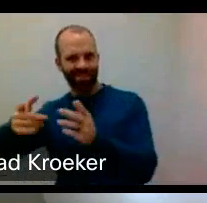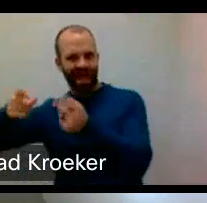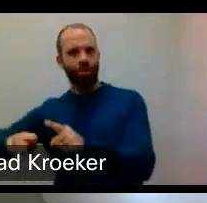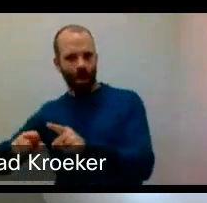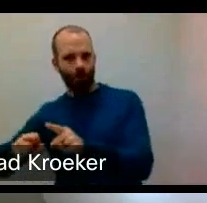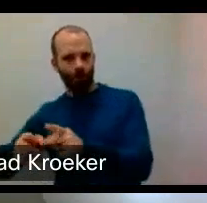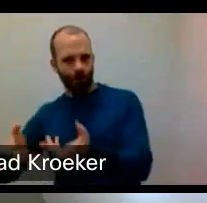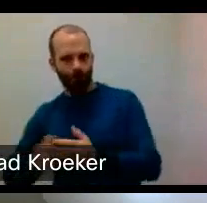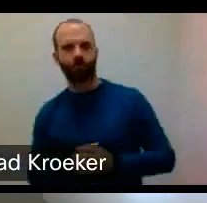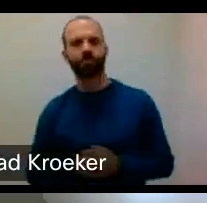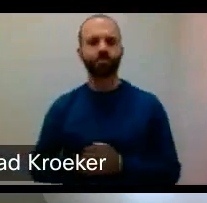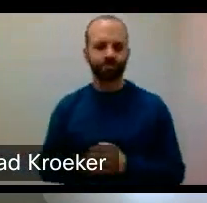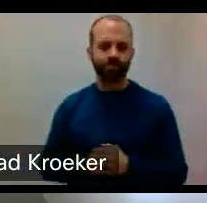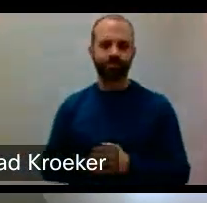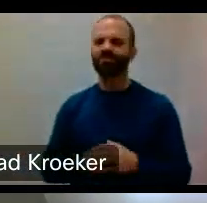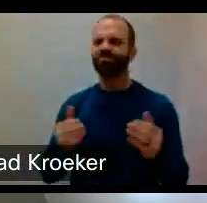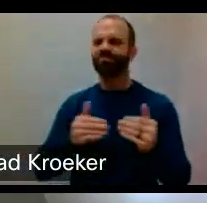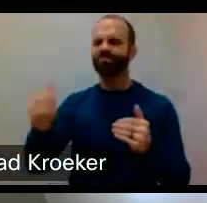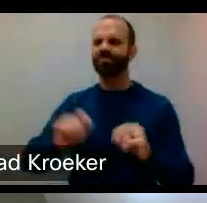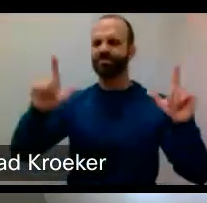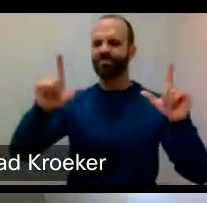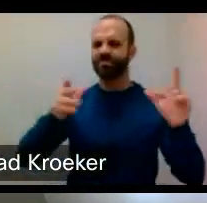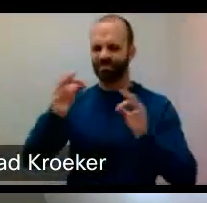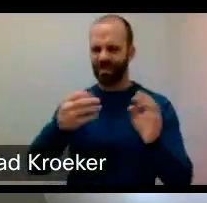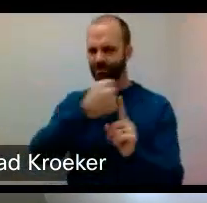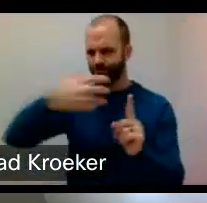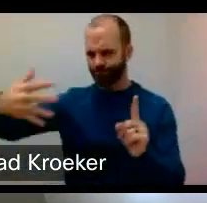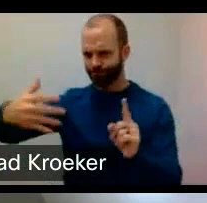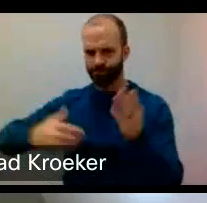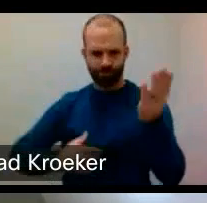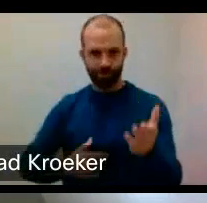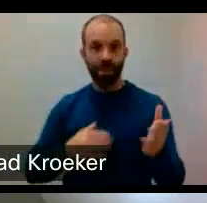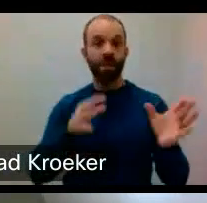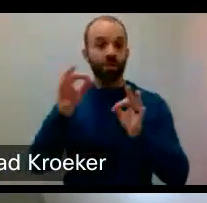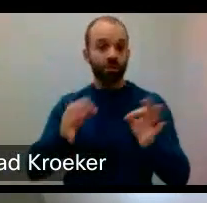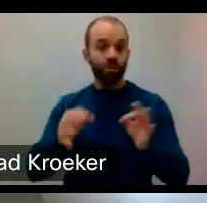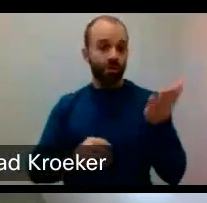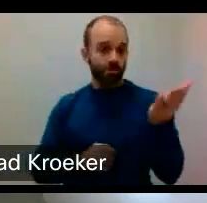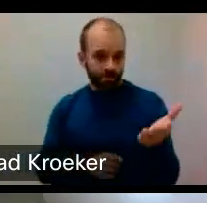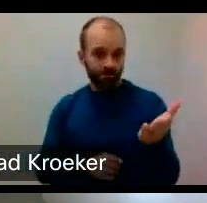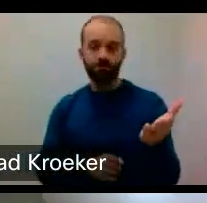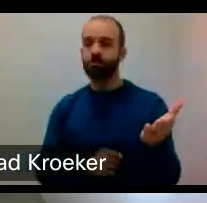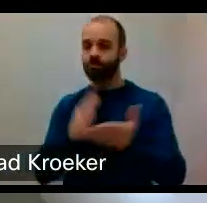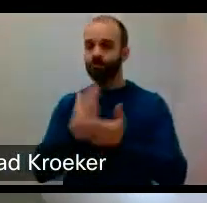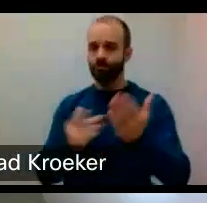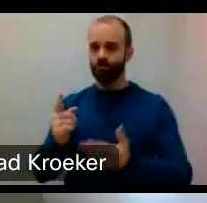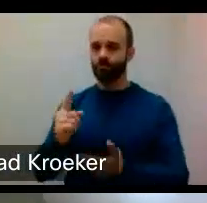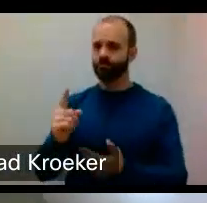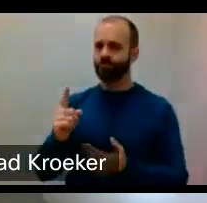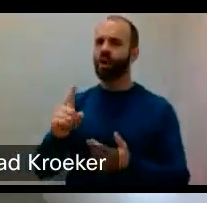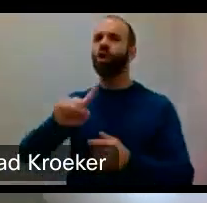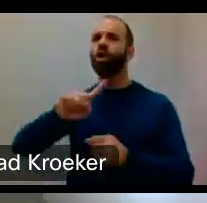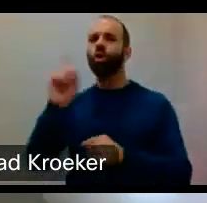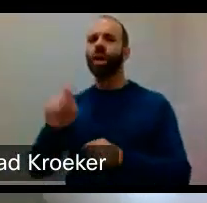slide, we'll go over each section in detail. So description. Here are some questions you could use when writing this part